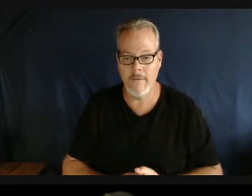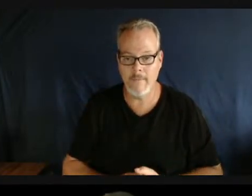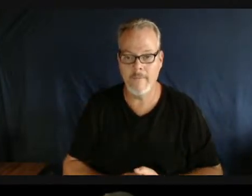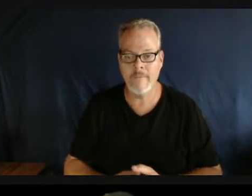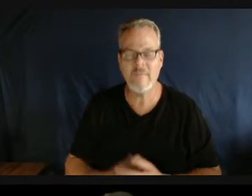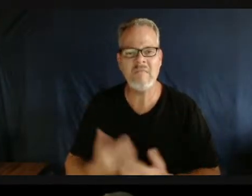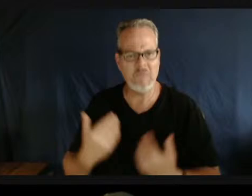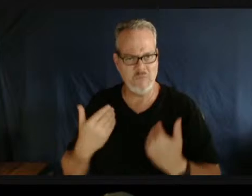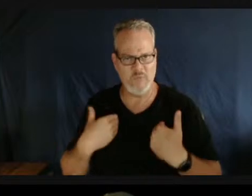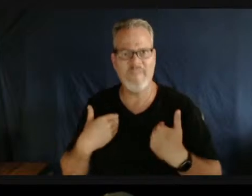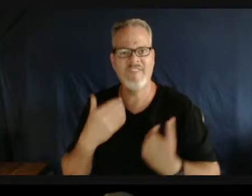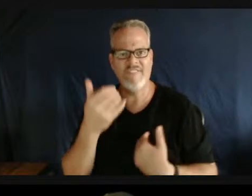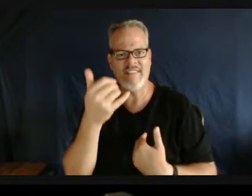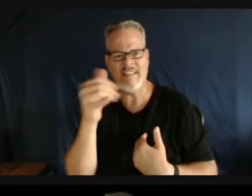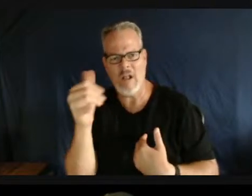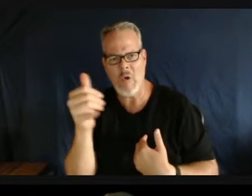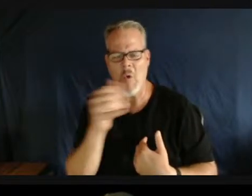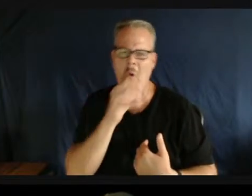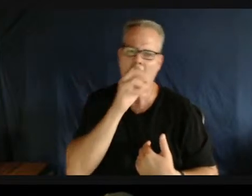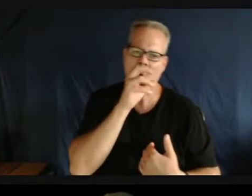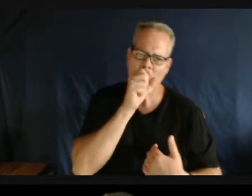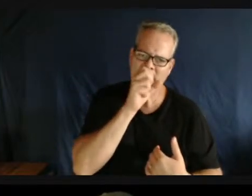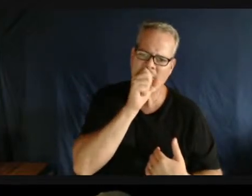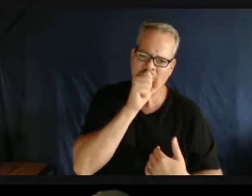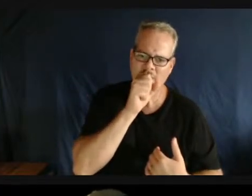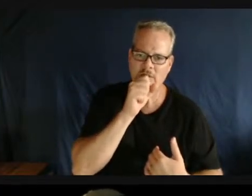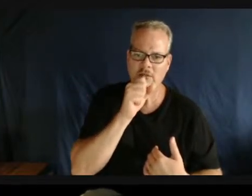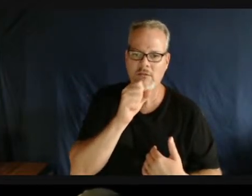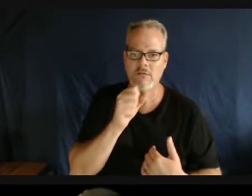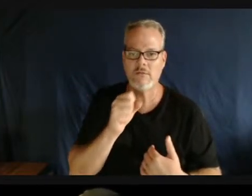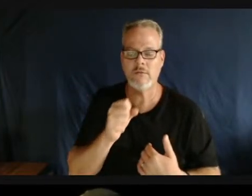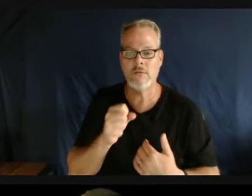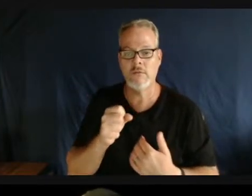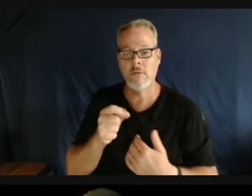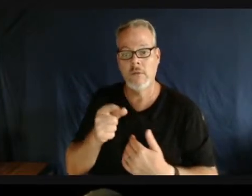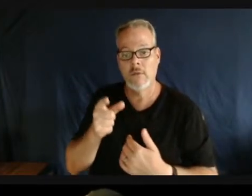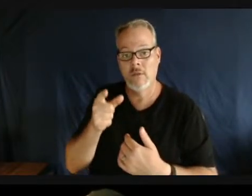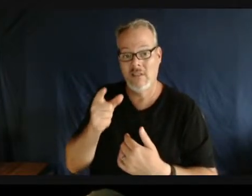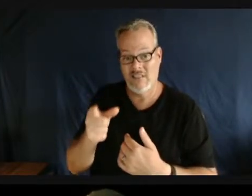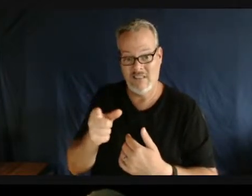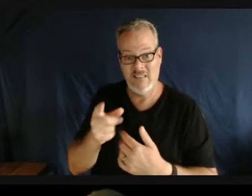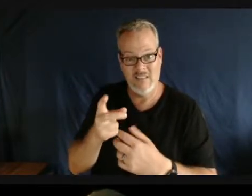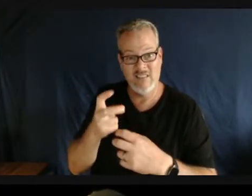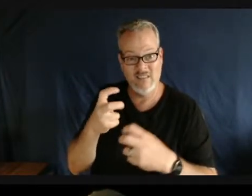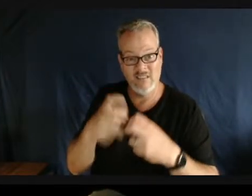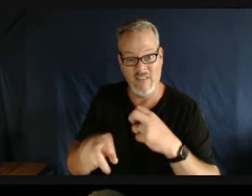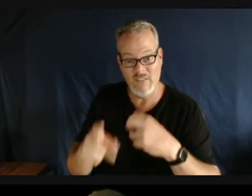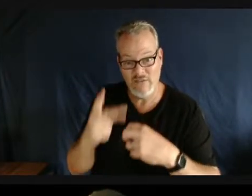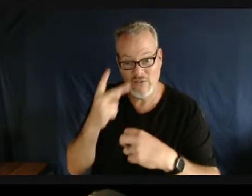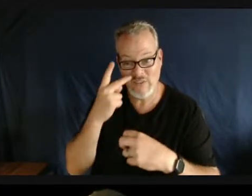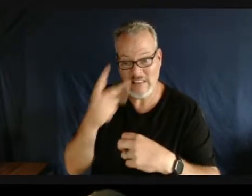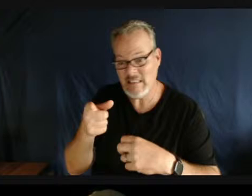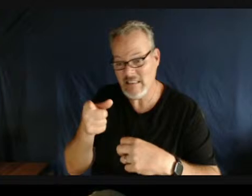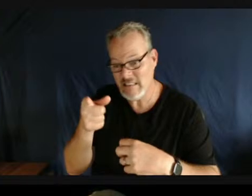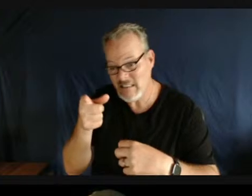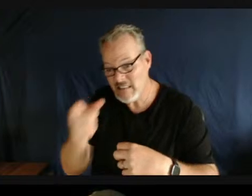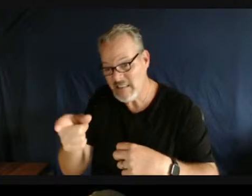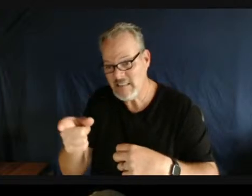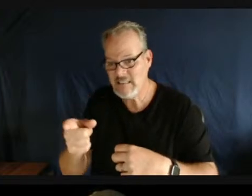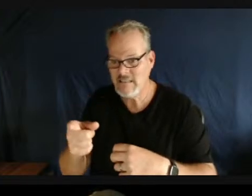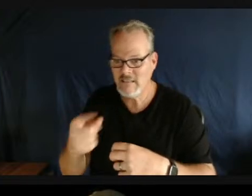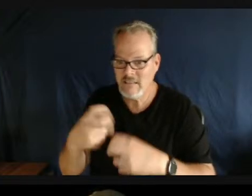yellows and oranges there too. Oahu is always hard to believe because there's so much population there with other